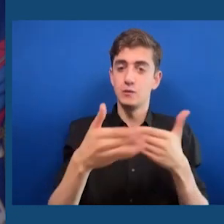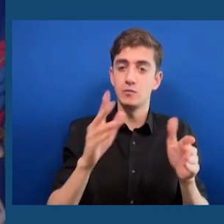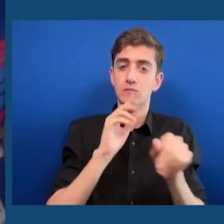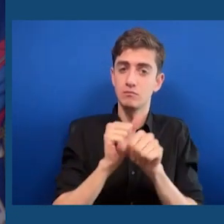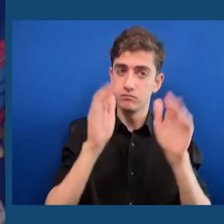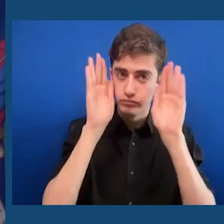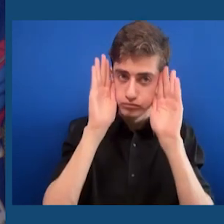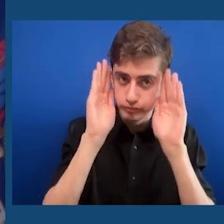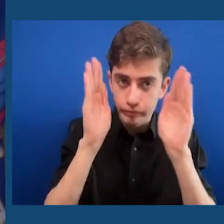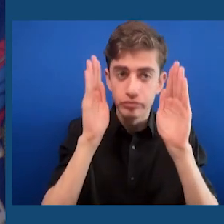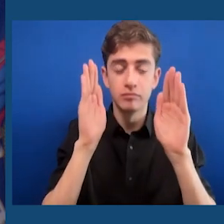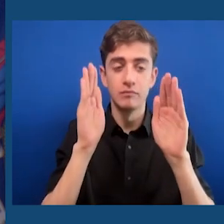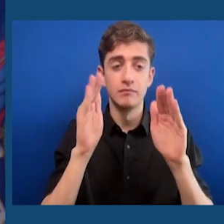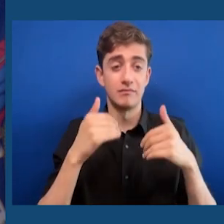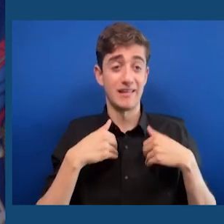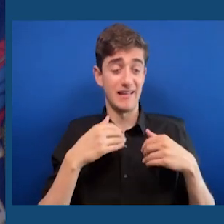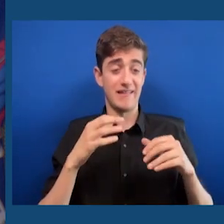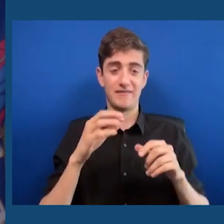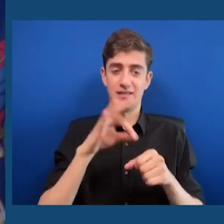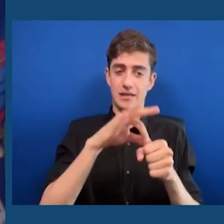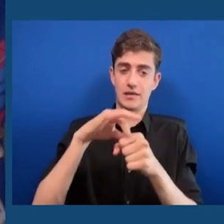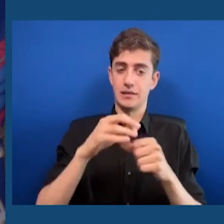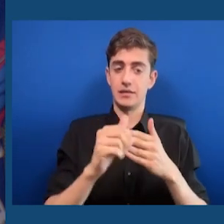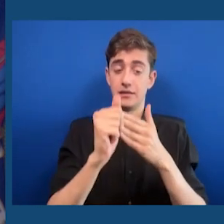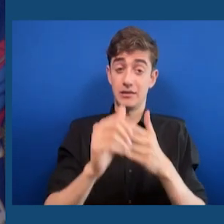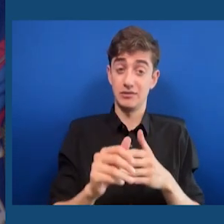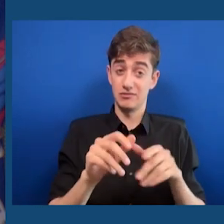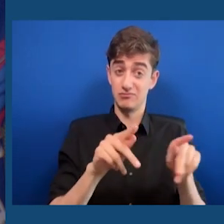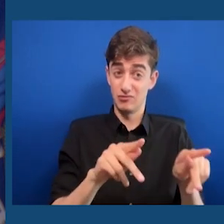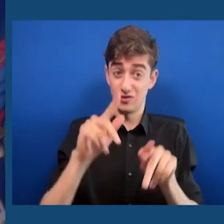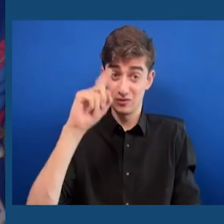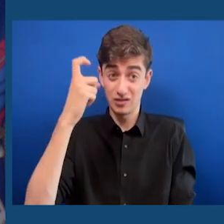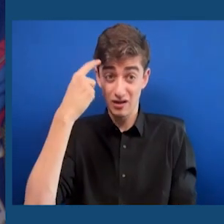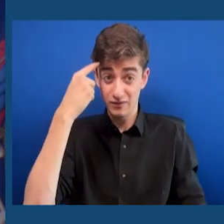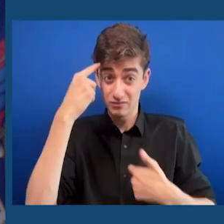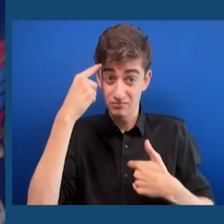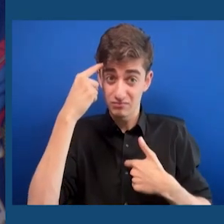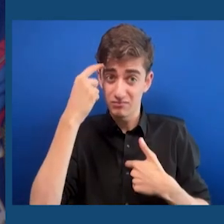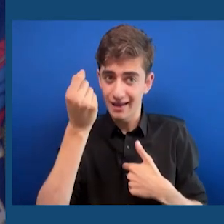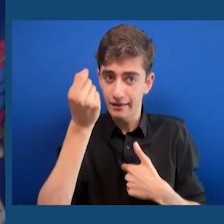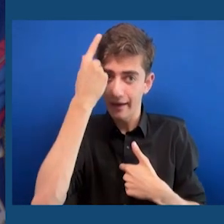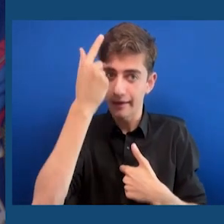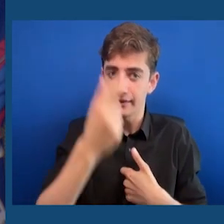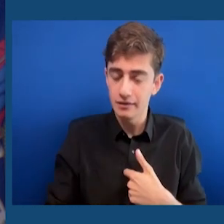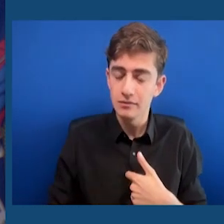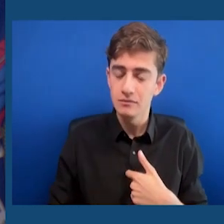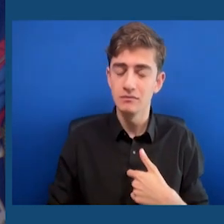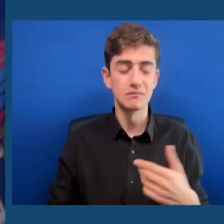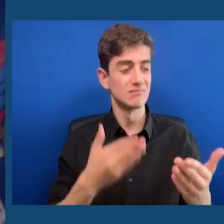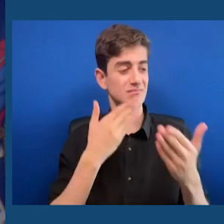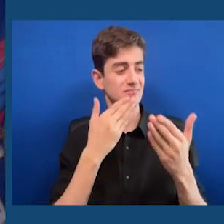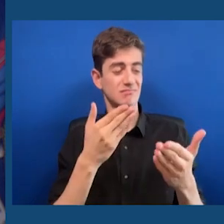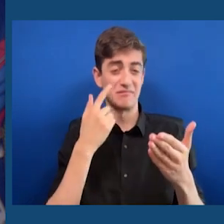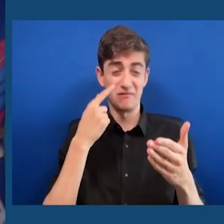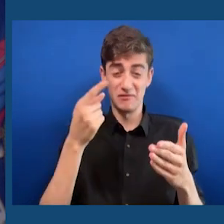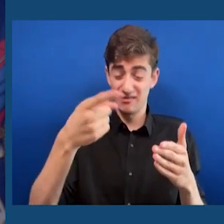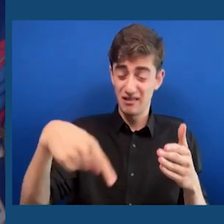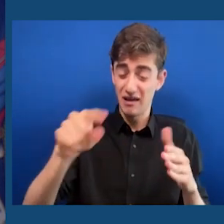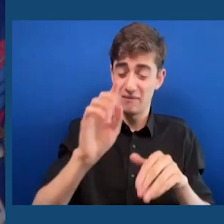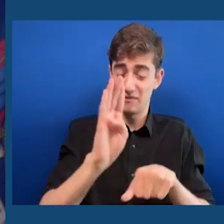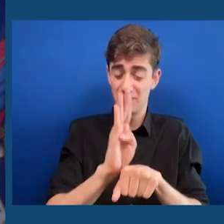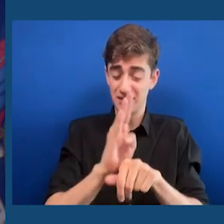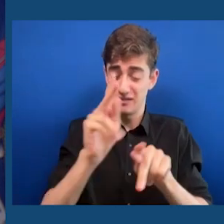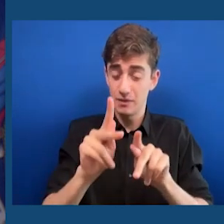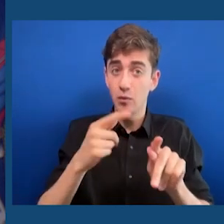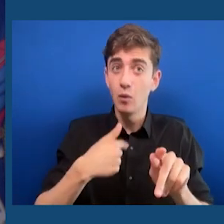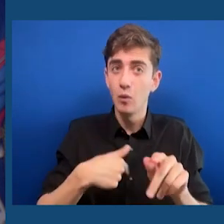a governor who gets it. So I want to thank all of them who gathered and let them know that we appreciate them. These are the people who showed